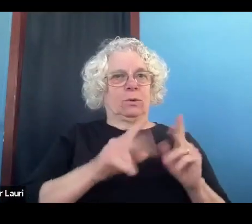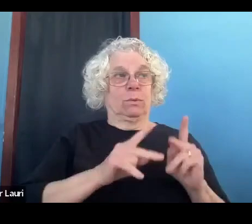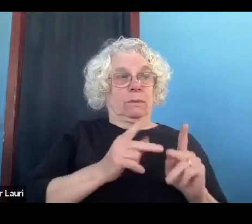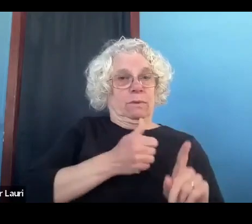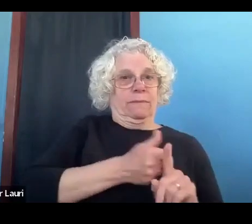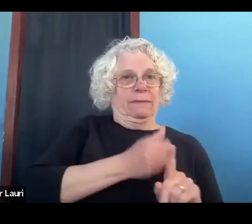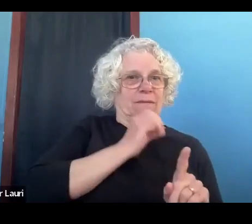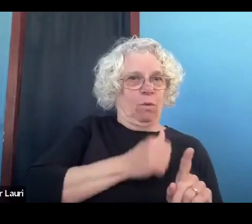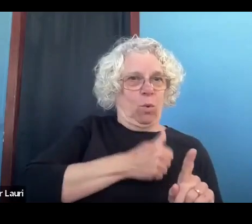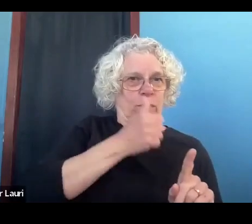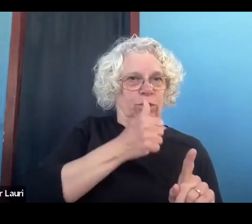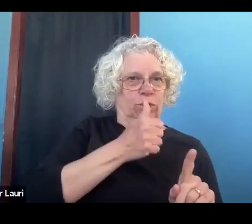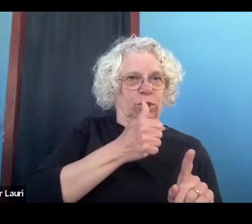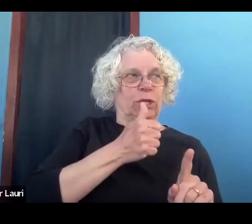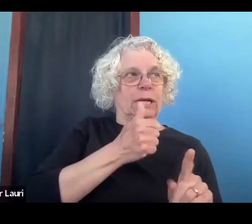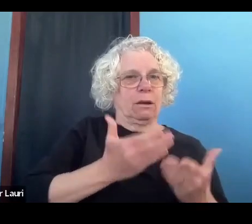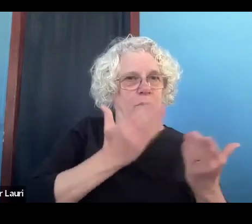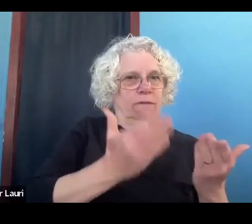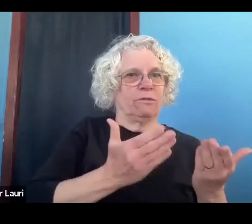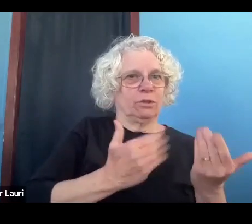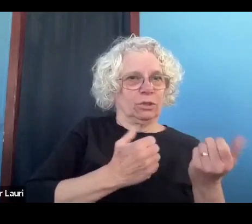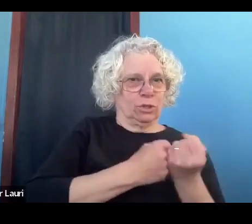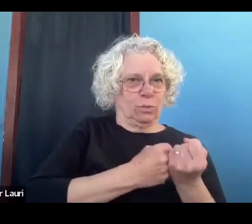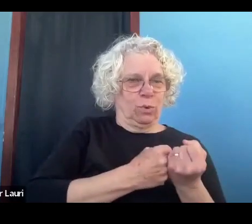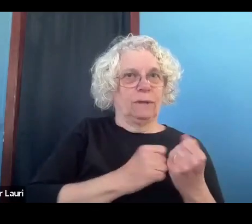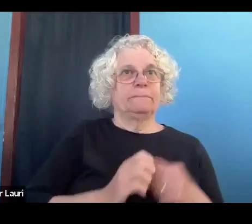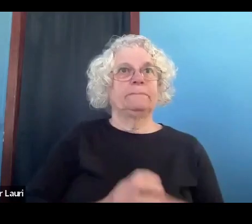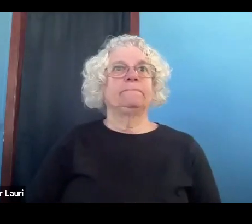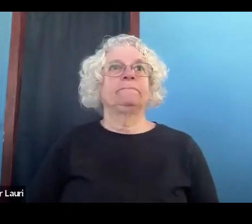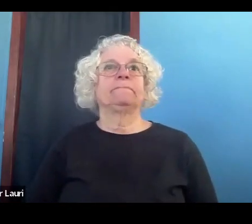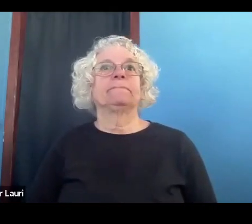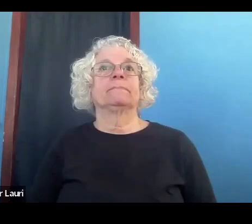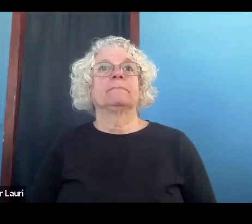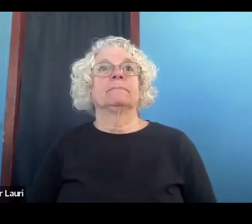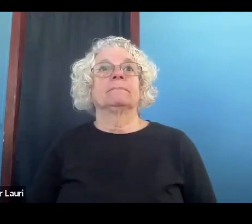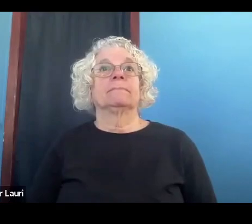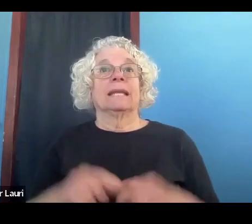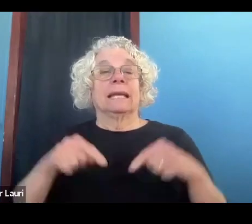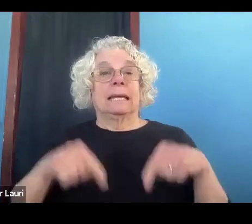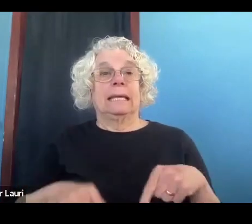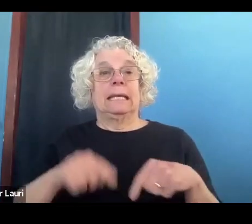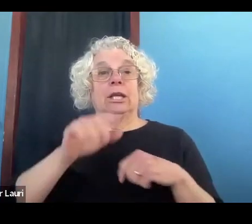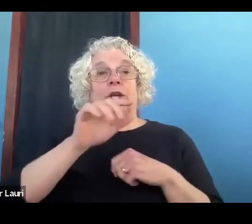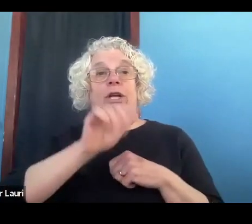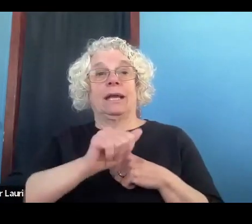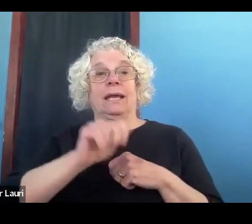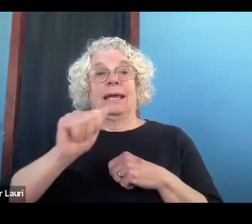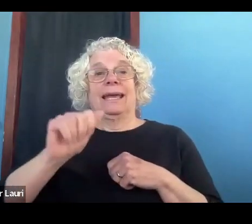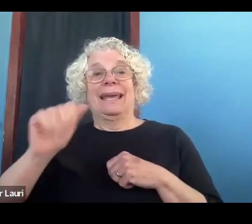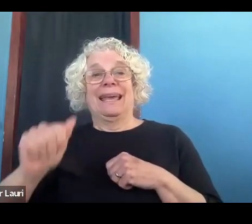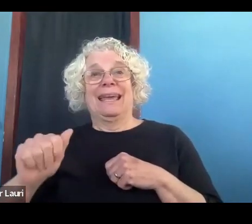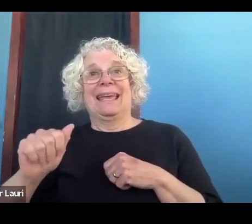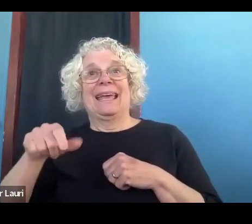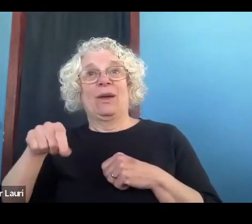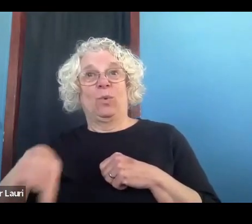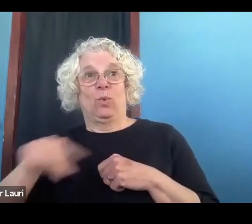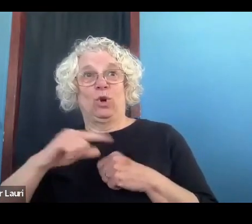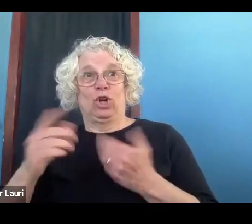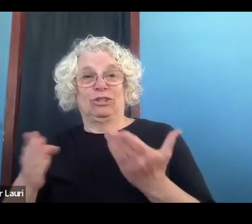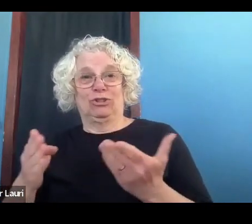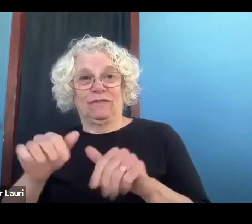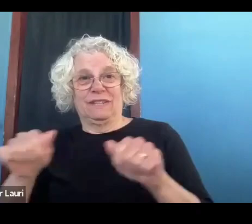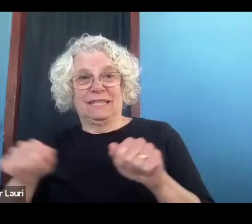the community support they need as they age. The Arrowhead Area Agency on Aging's planning and service area,